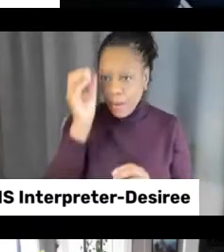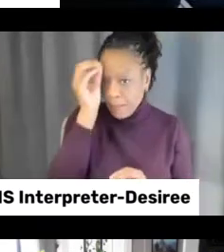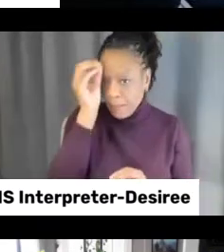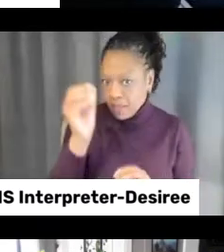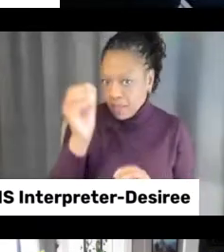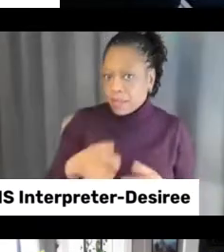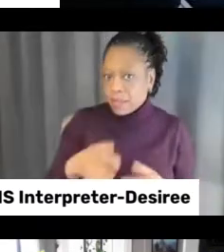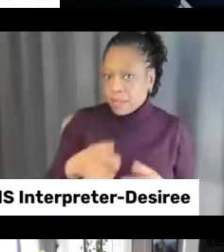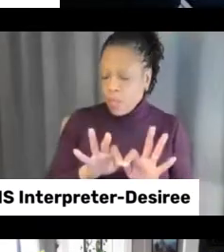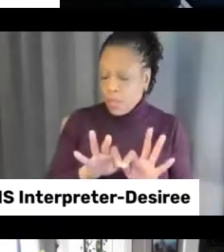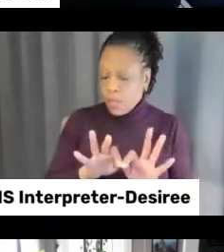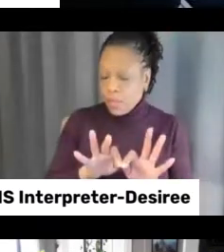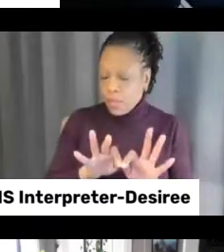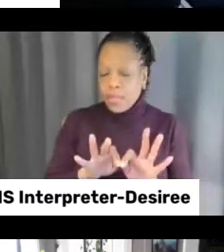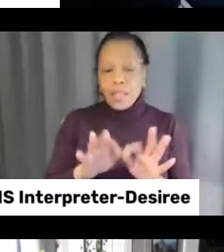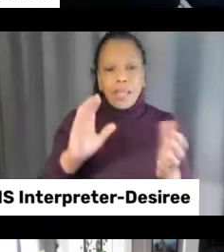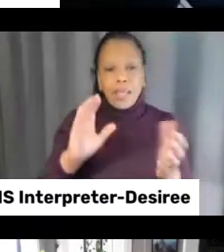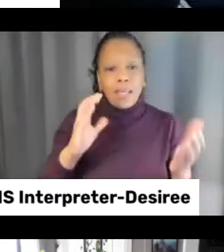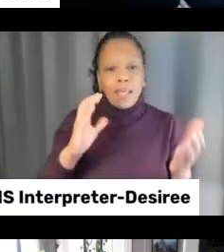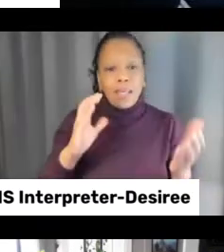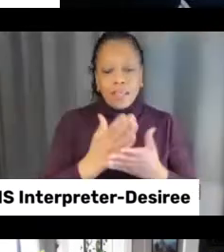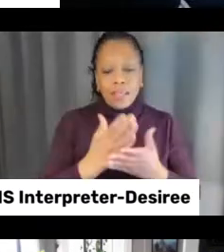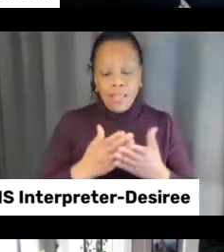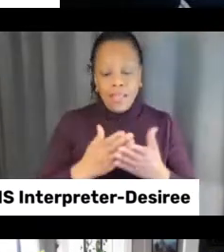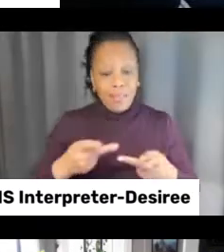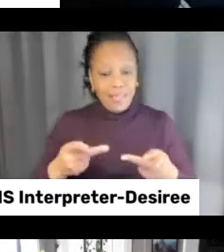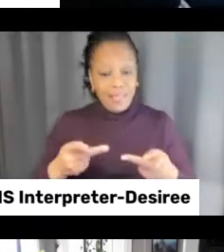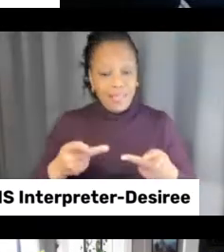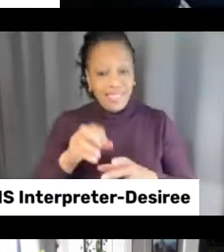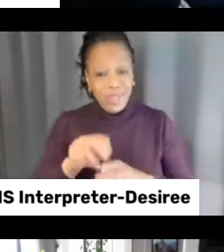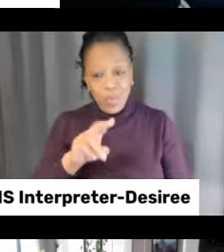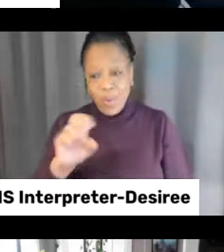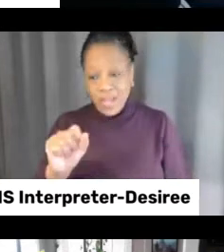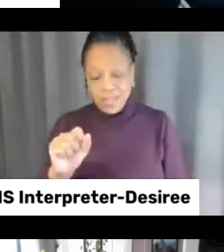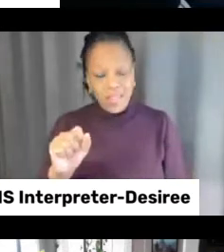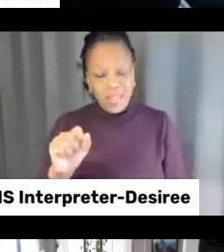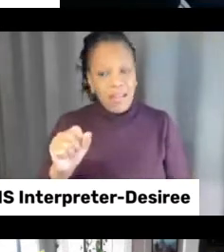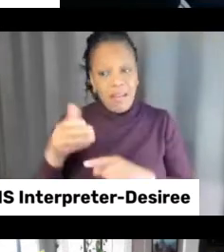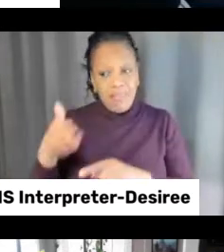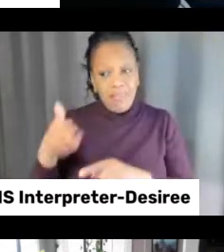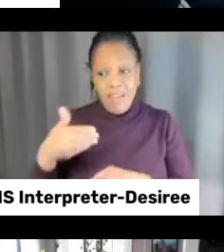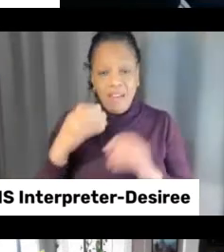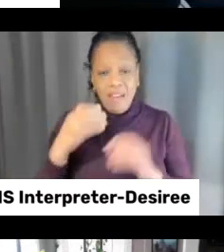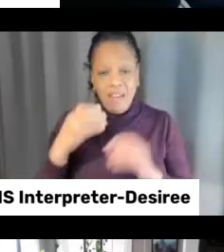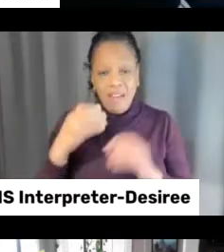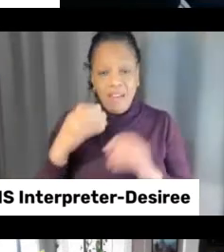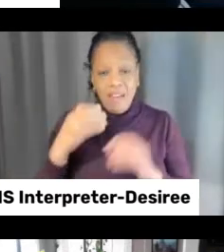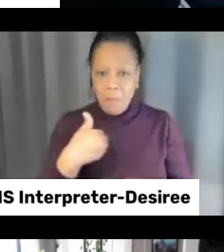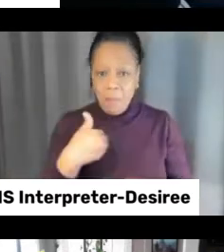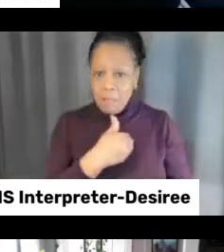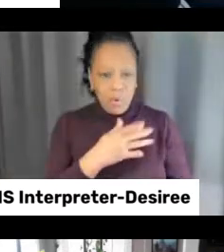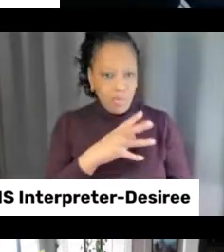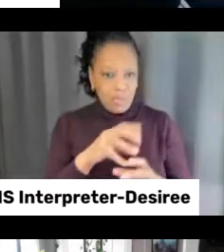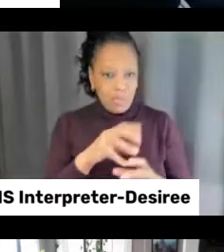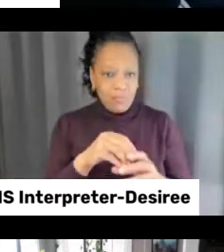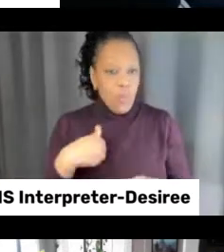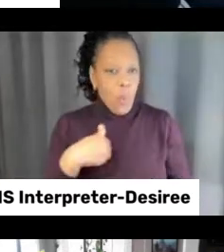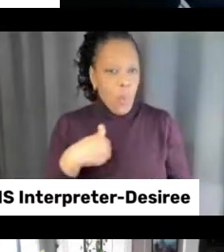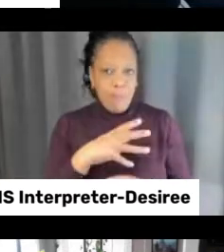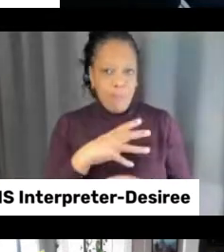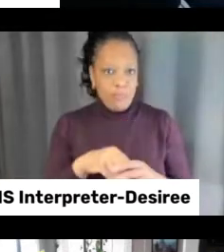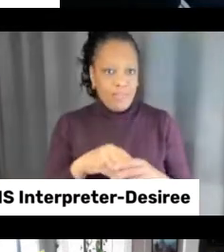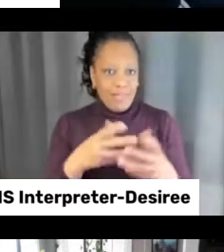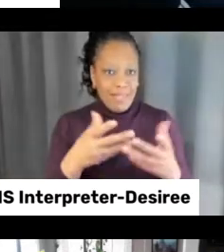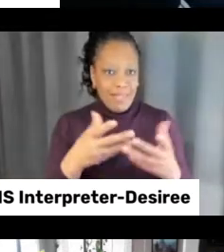compared to some places in the U.S. where there are no members of Agriculture Committee. And so their influence on the Farm Bill